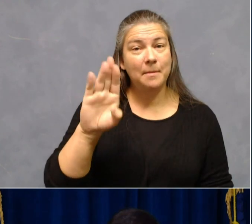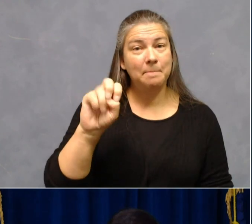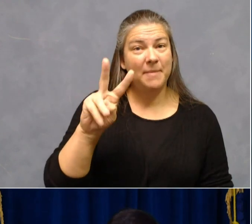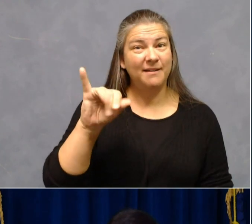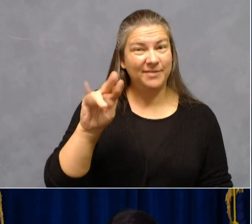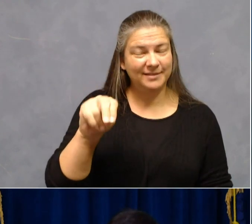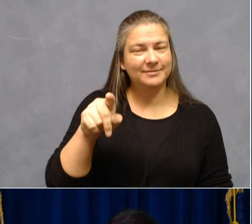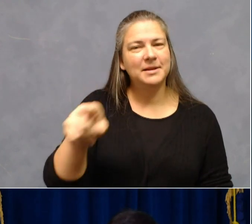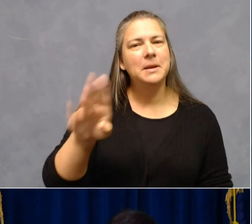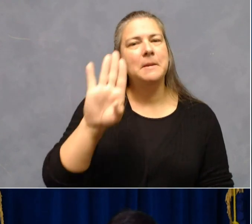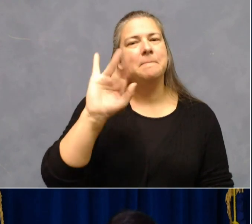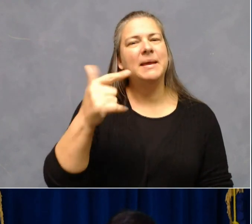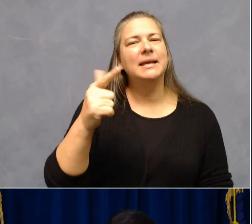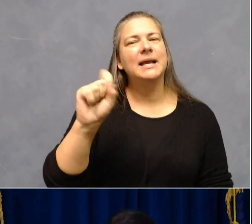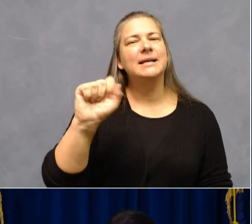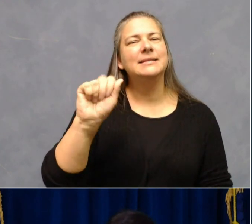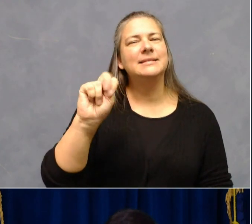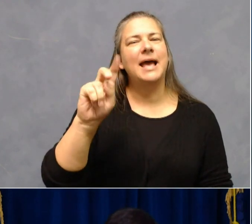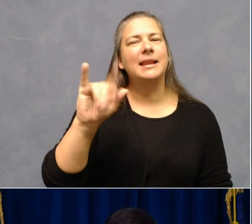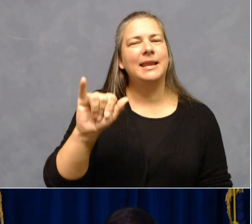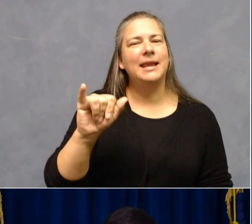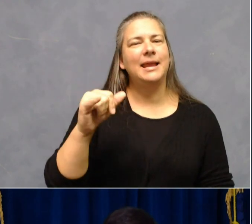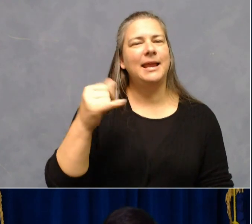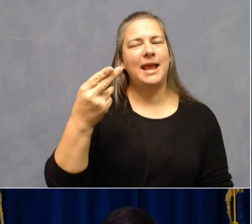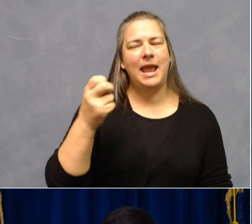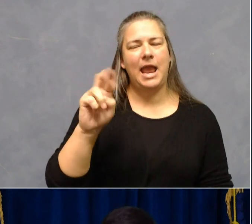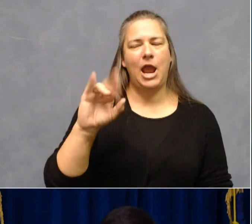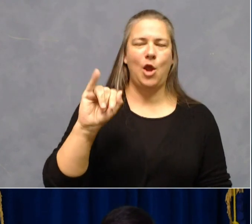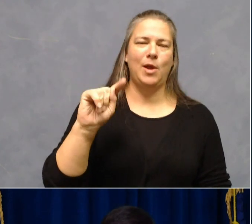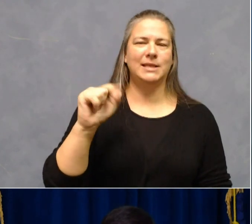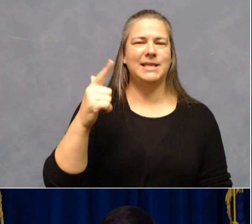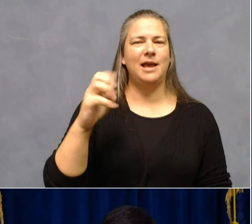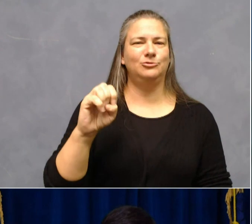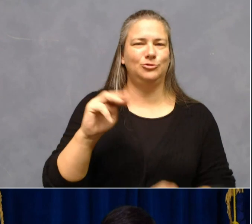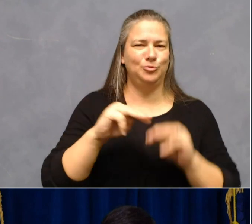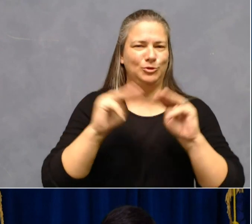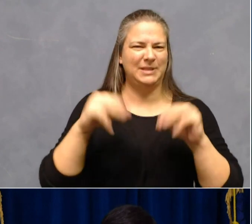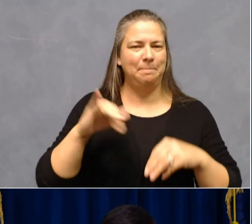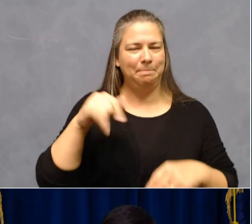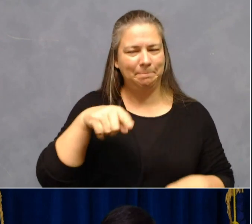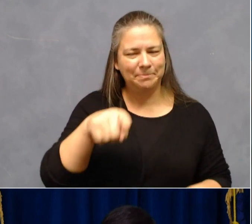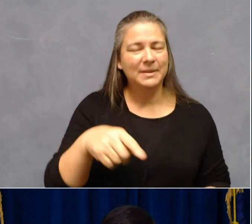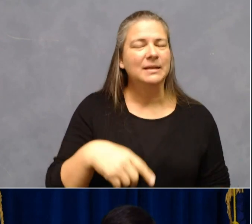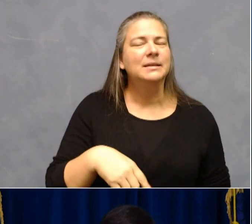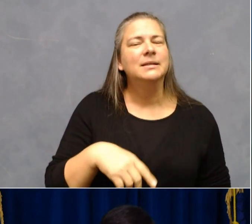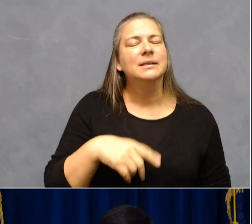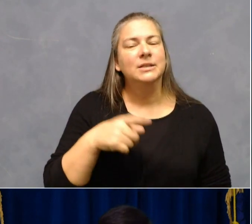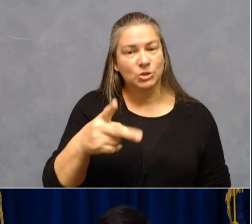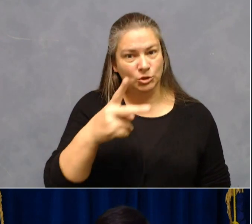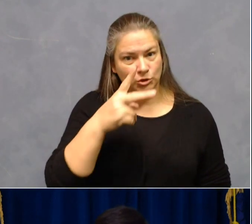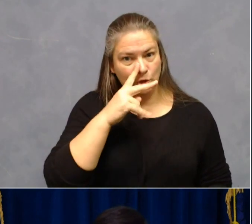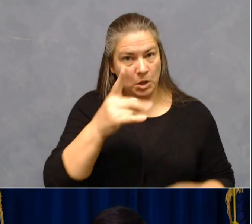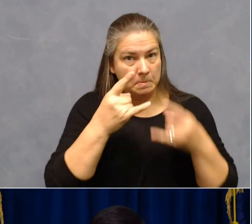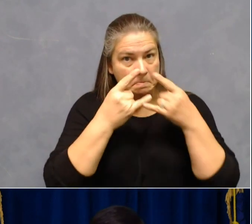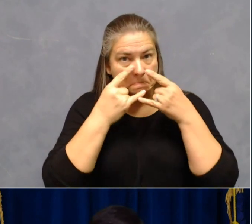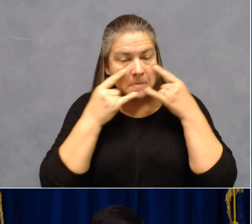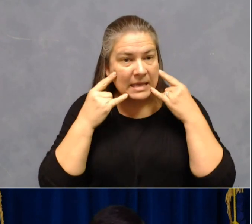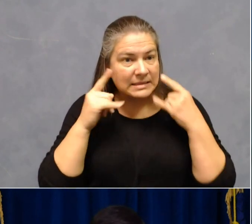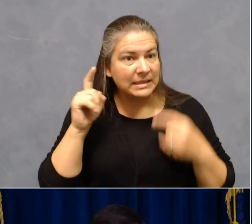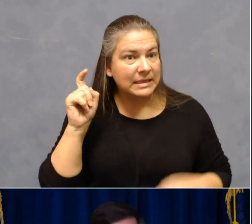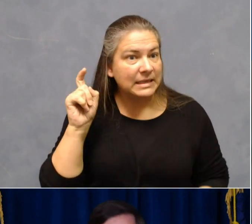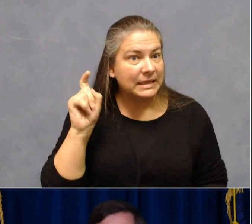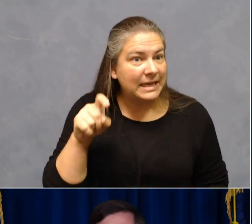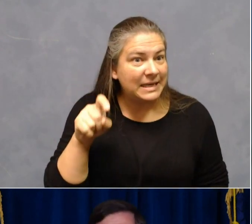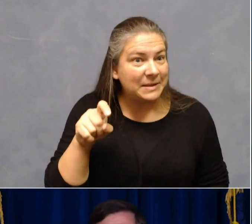Heritage Museum. This was one where he saw that a mask was needed. He made sure that the